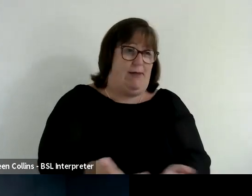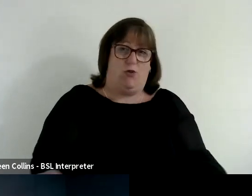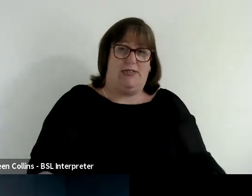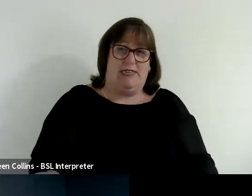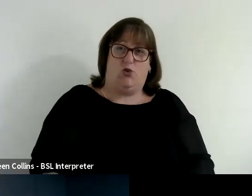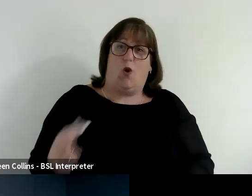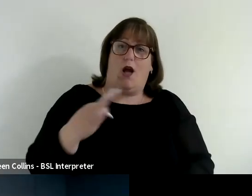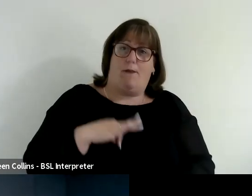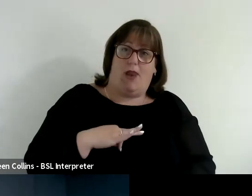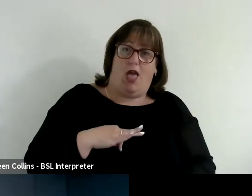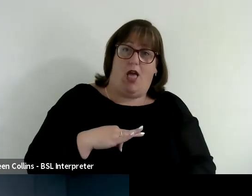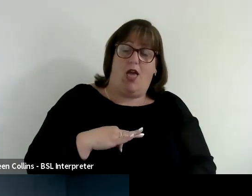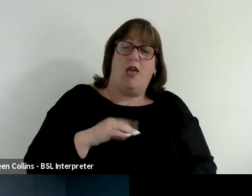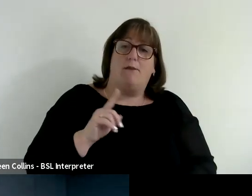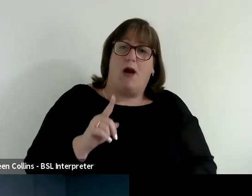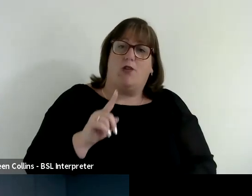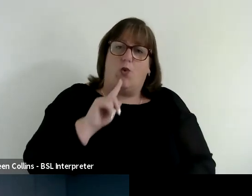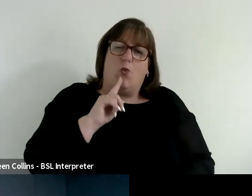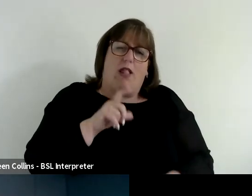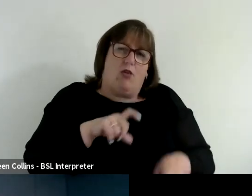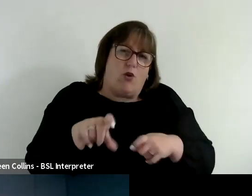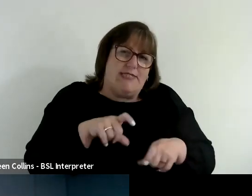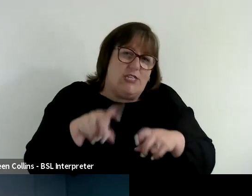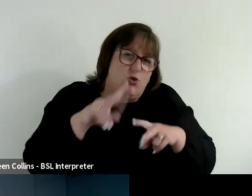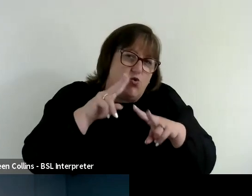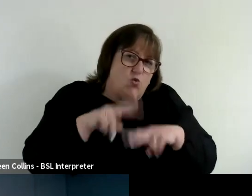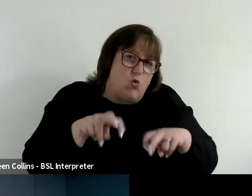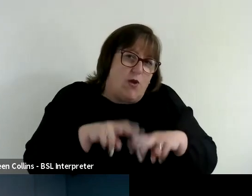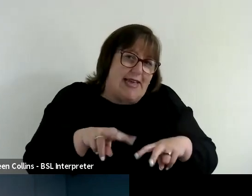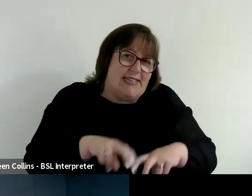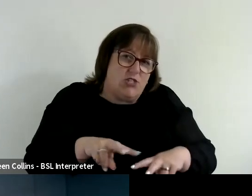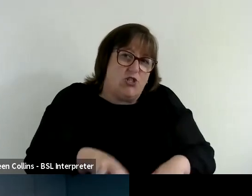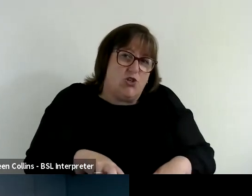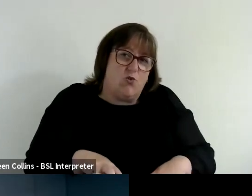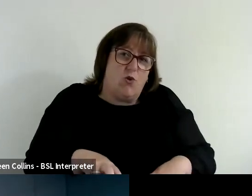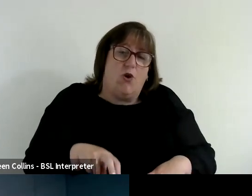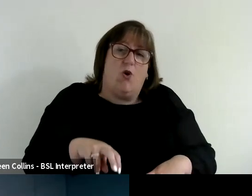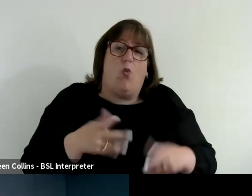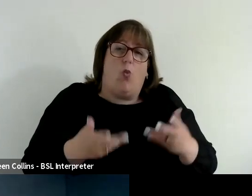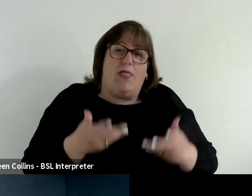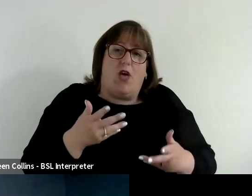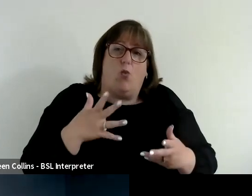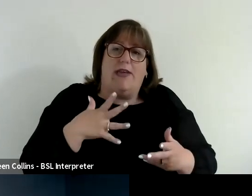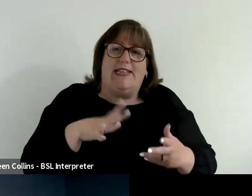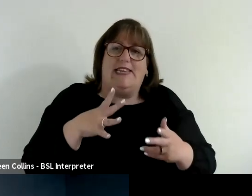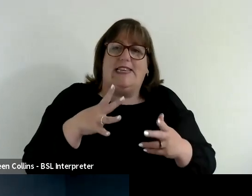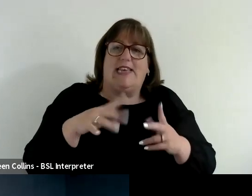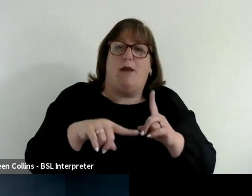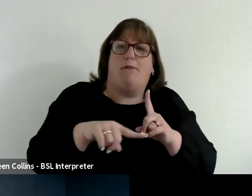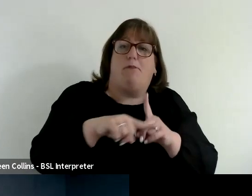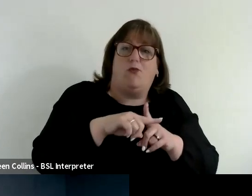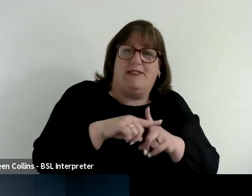we will be continuing to look at, to see whether we do need to do a positive action scheme, I guess, to